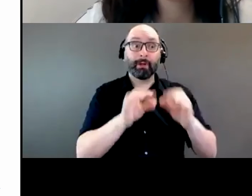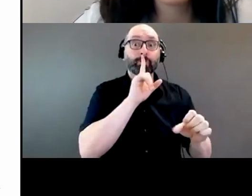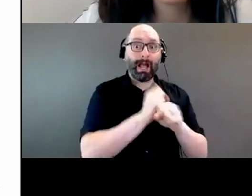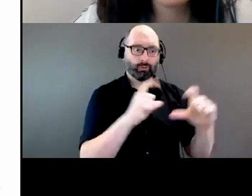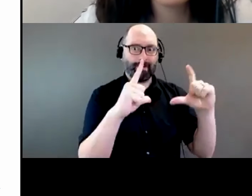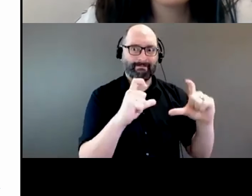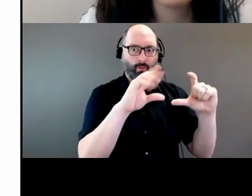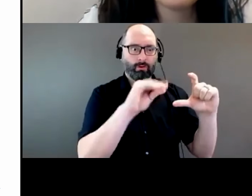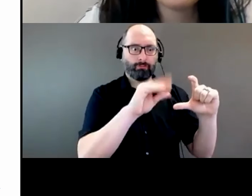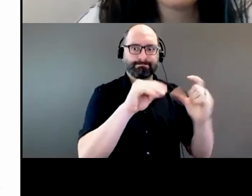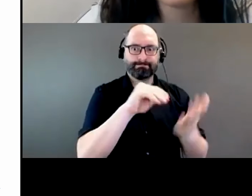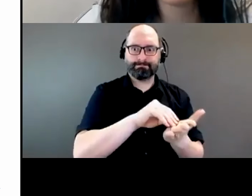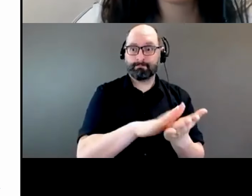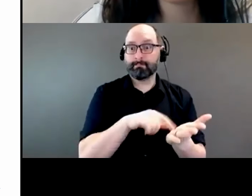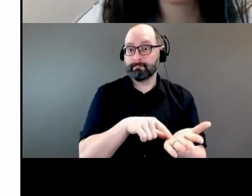actually use every day.